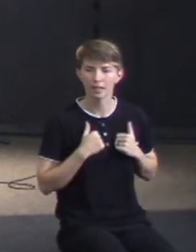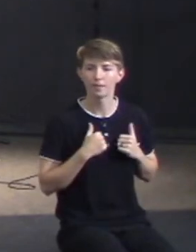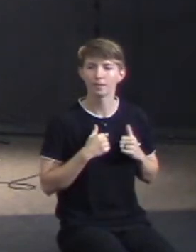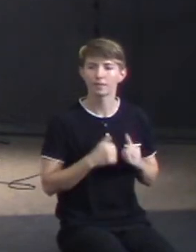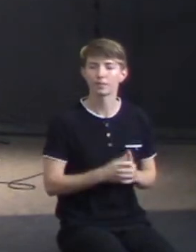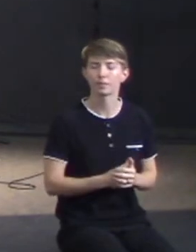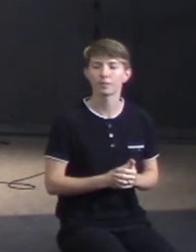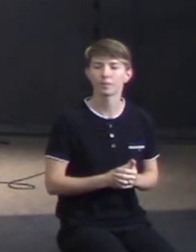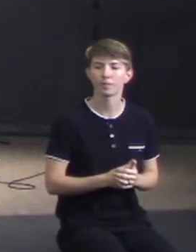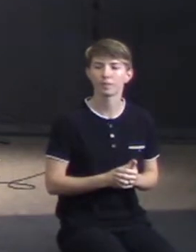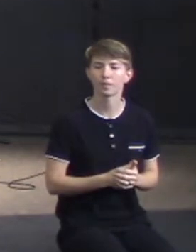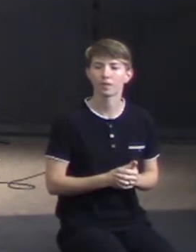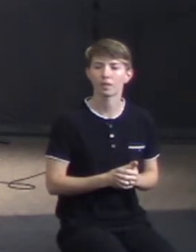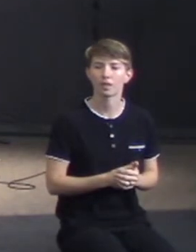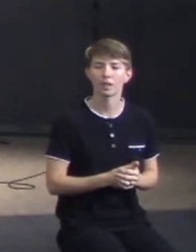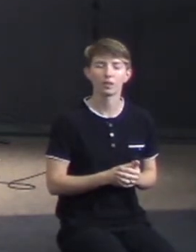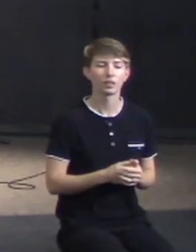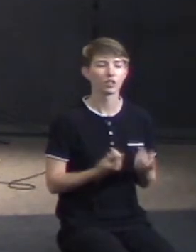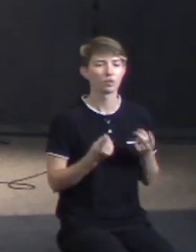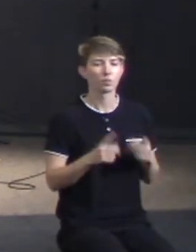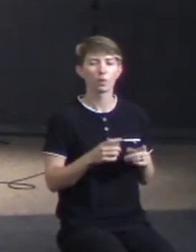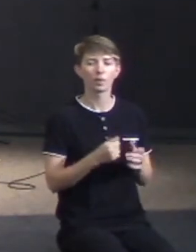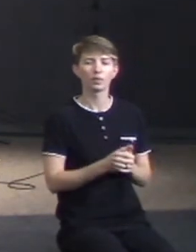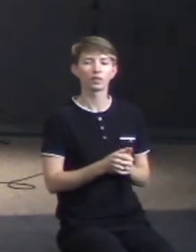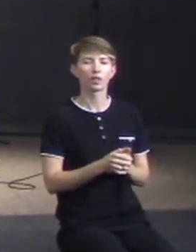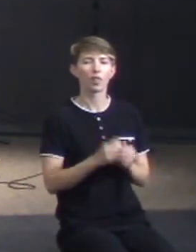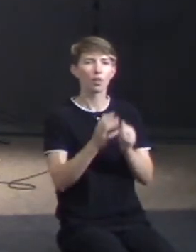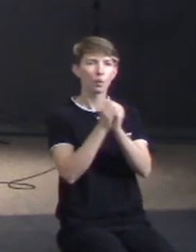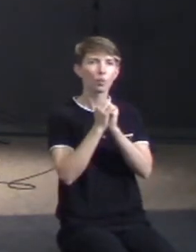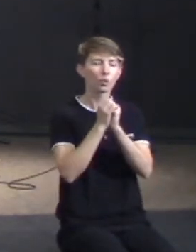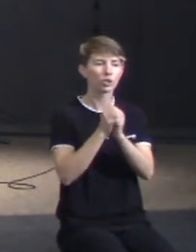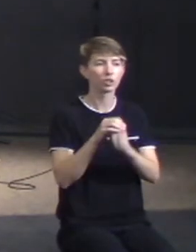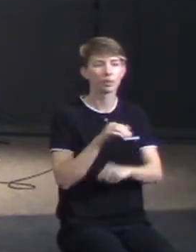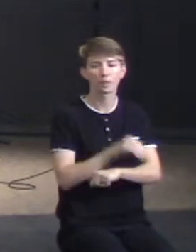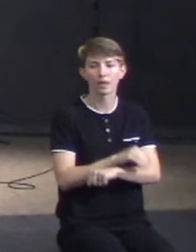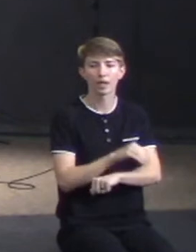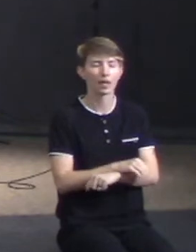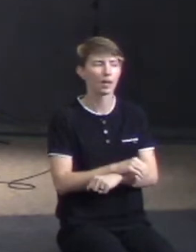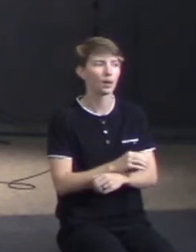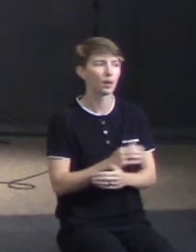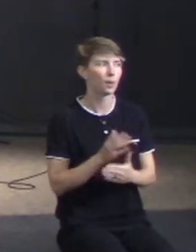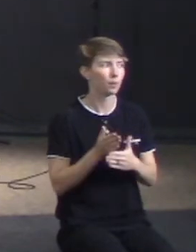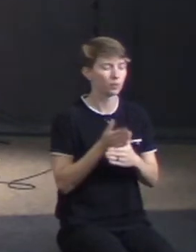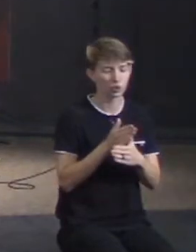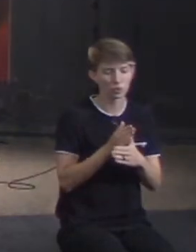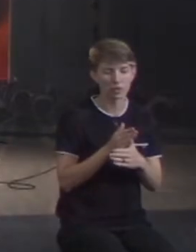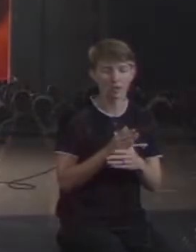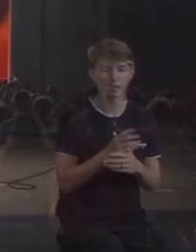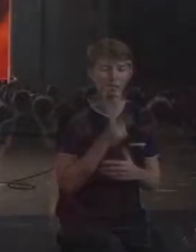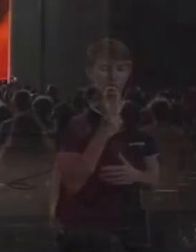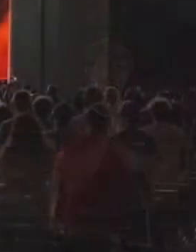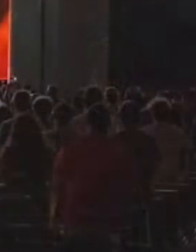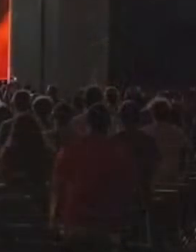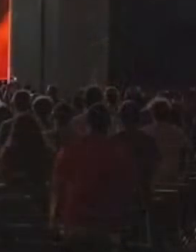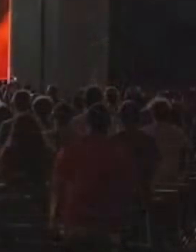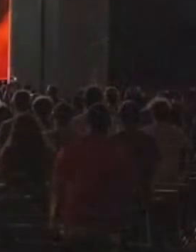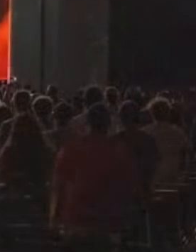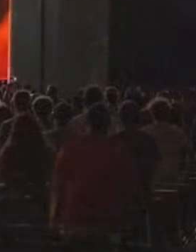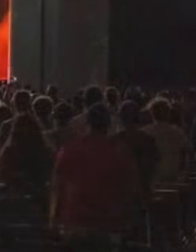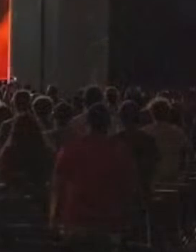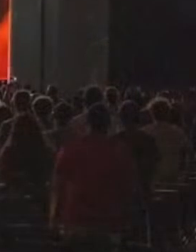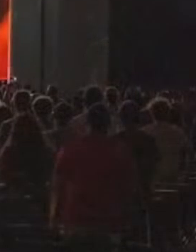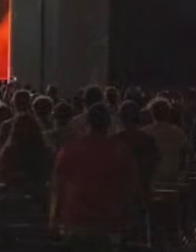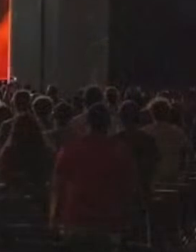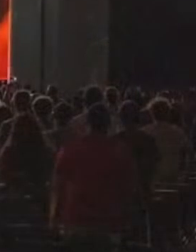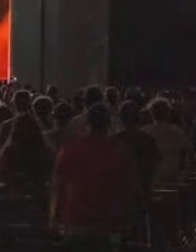It was in this moment where it was the worship night in between the two conferences. The way that it worked, in case you didn't know, is that the first half of the week